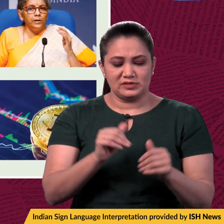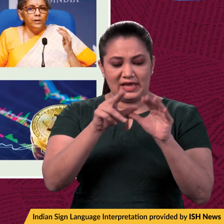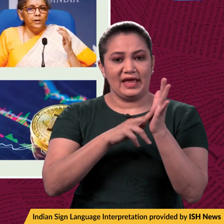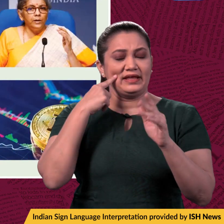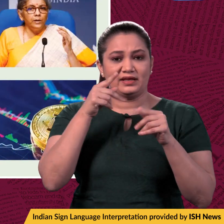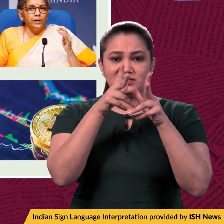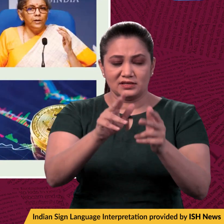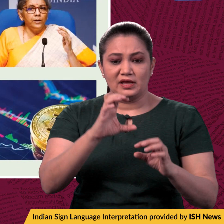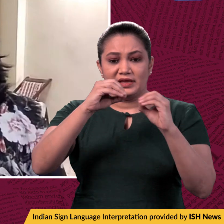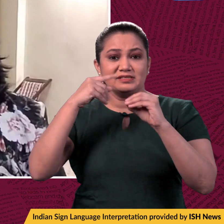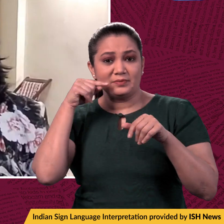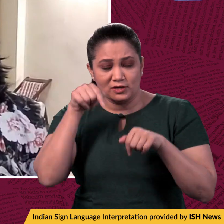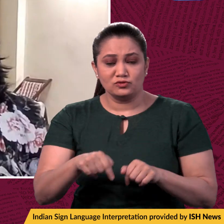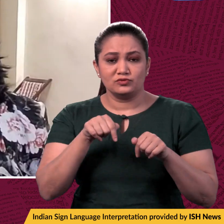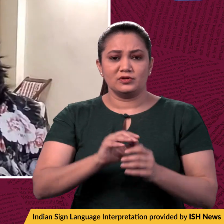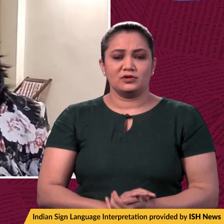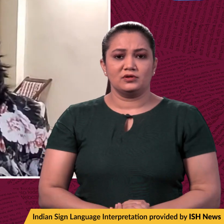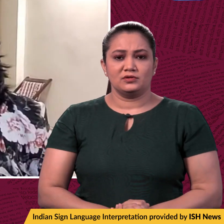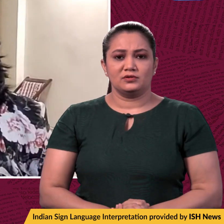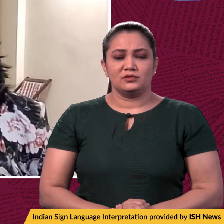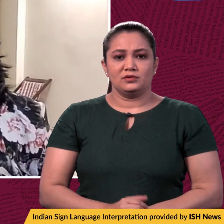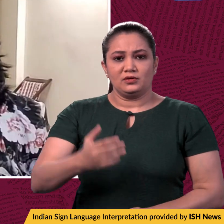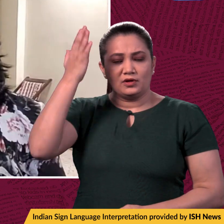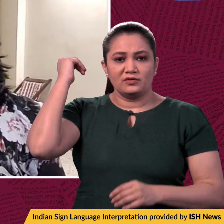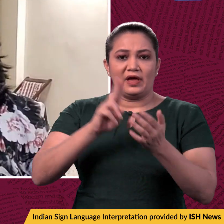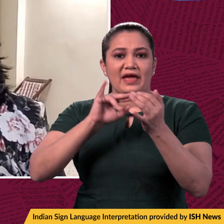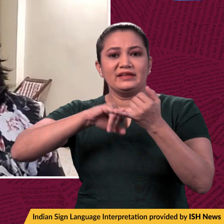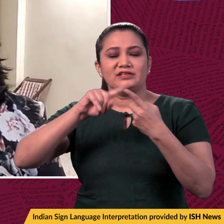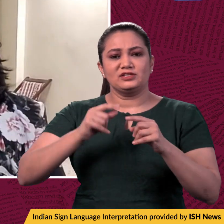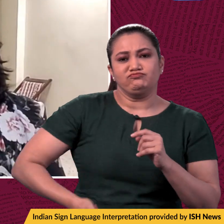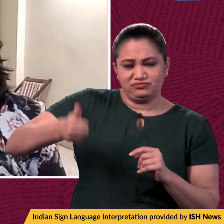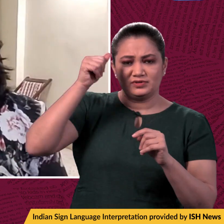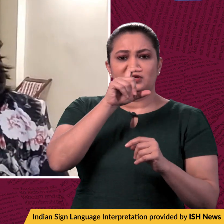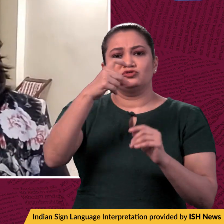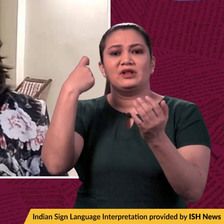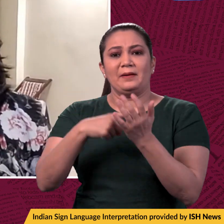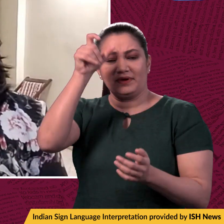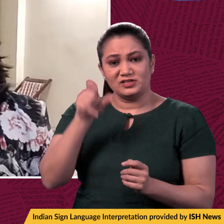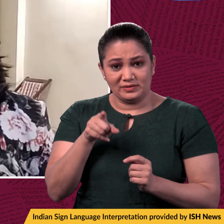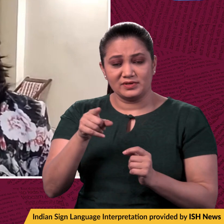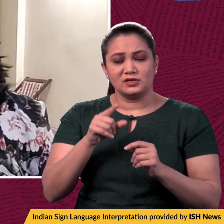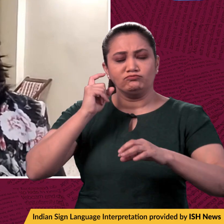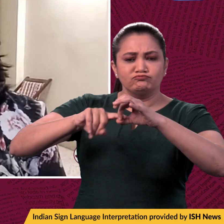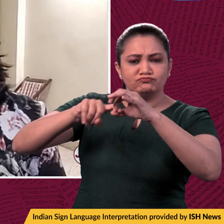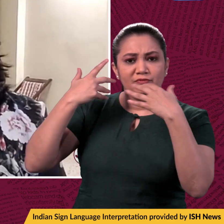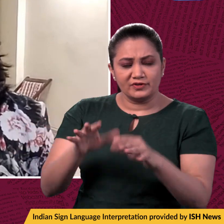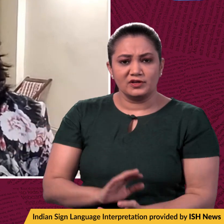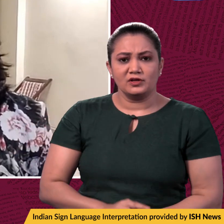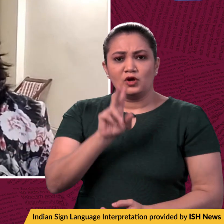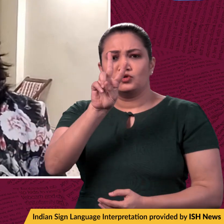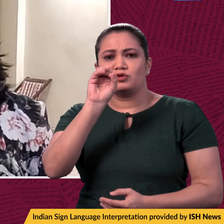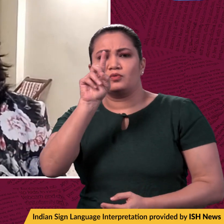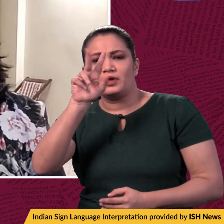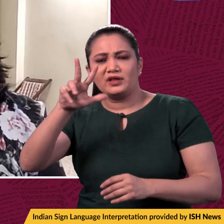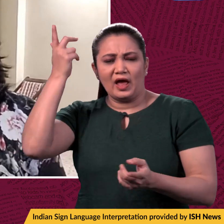now. According to ANI, the CBI today has questioned former NSE chief Chitra Ramakrishna in connection